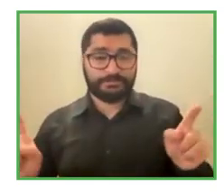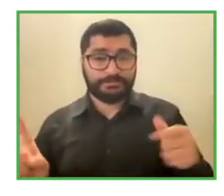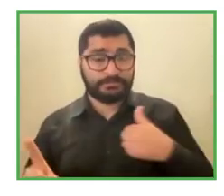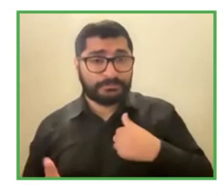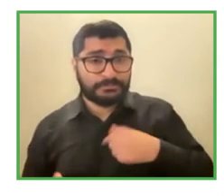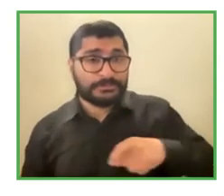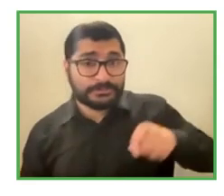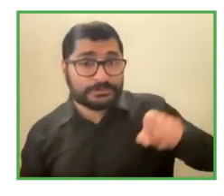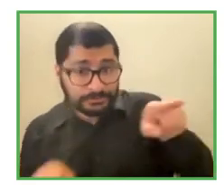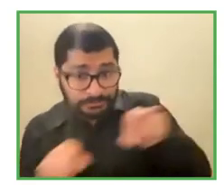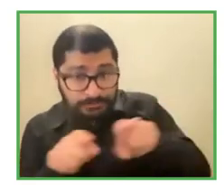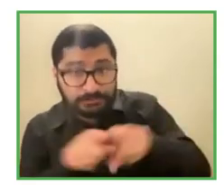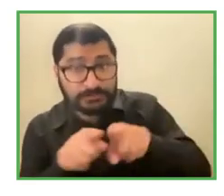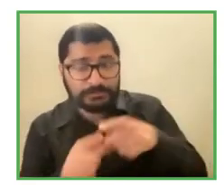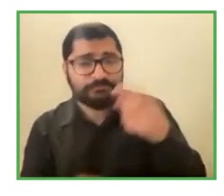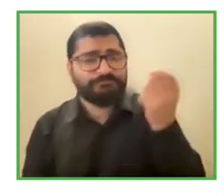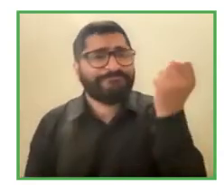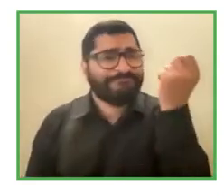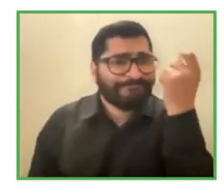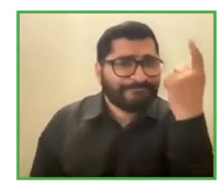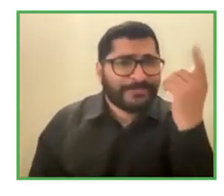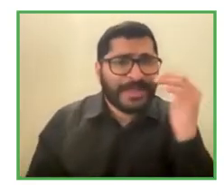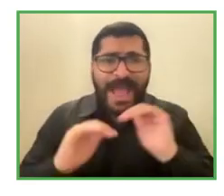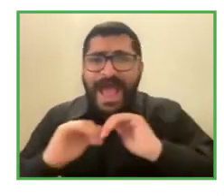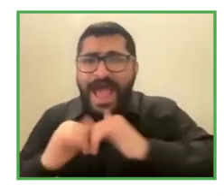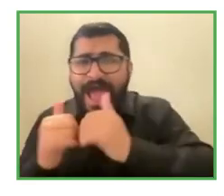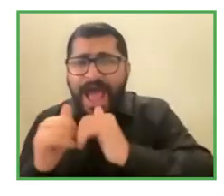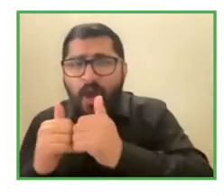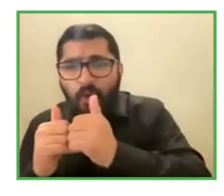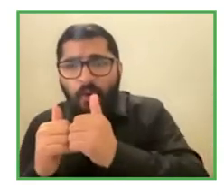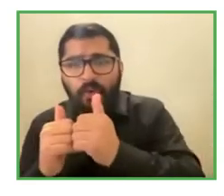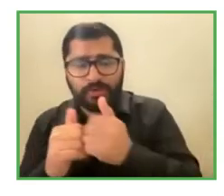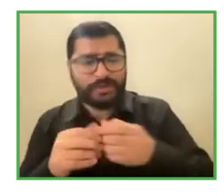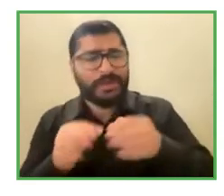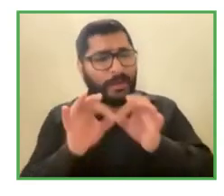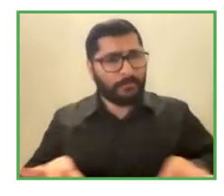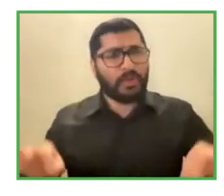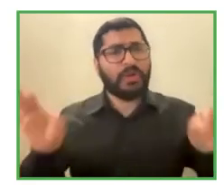also to understand what is